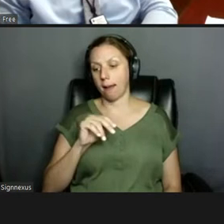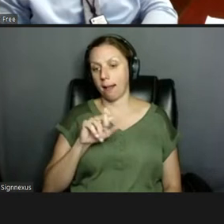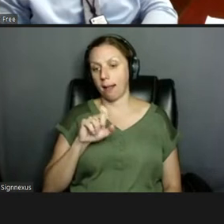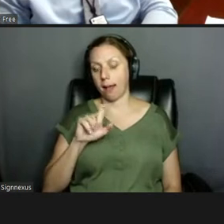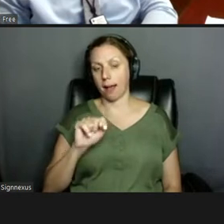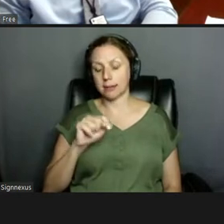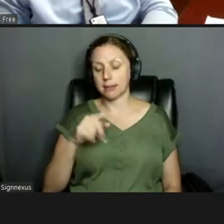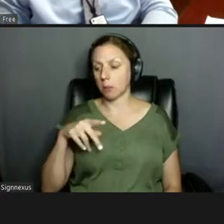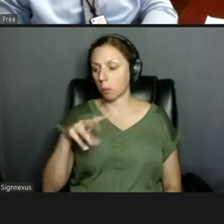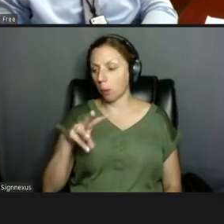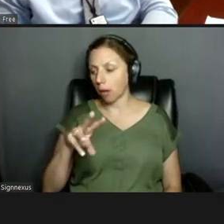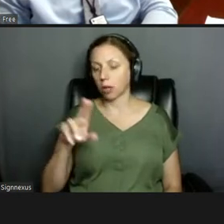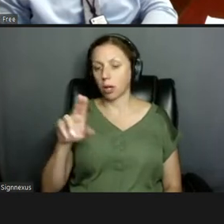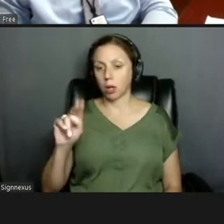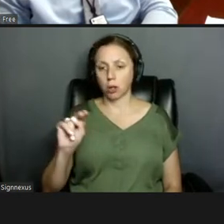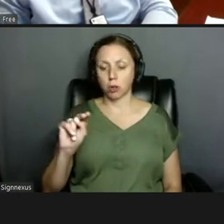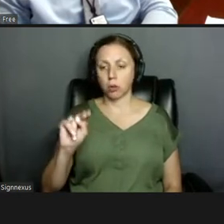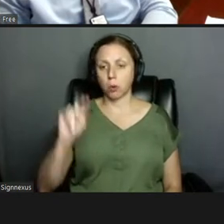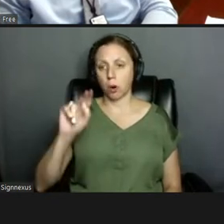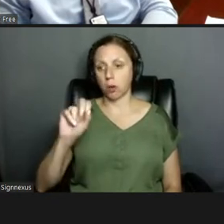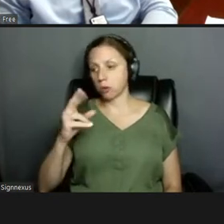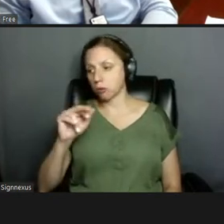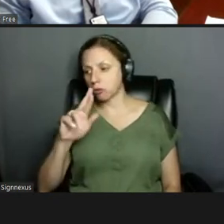Port Washington, North Shore residents